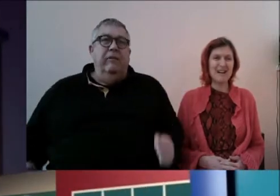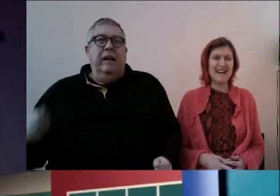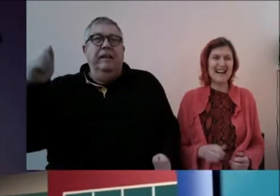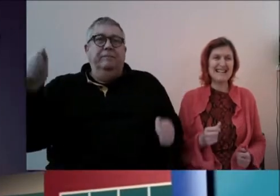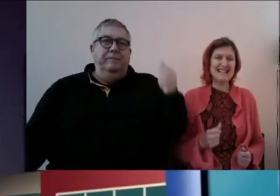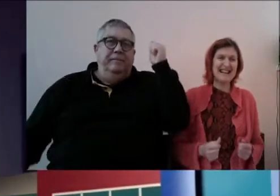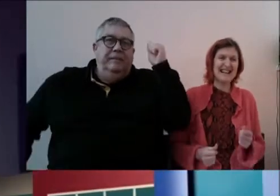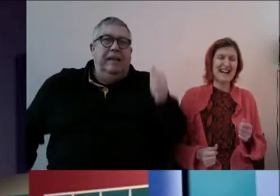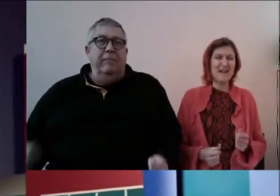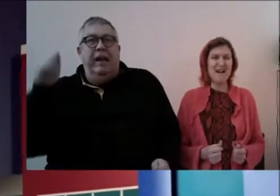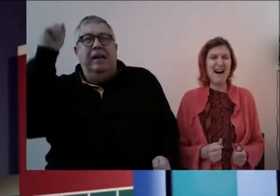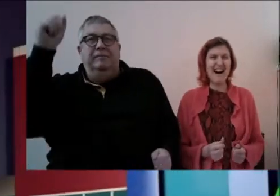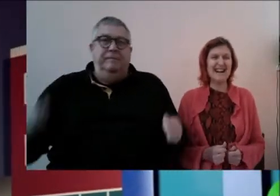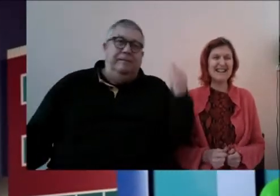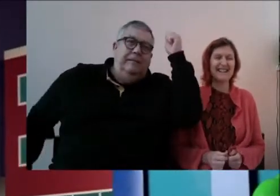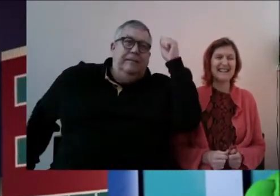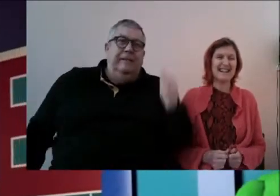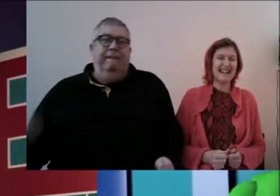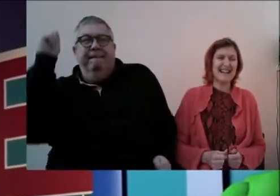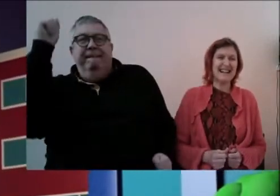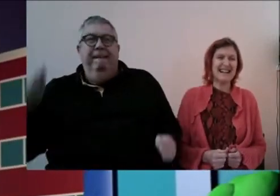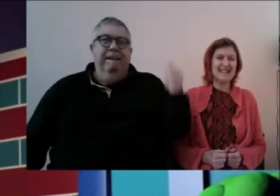Yay. Come on, you ready? Kids. Come on.